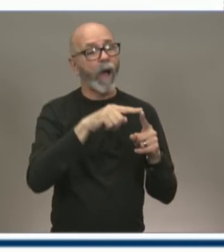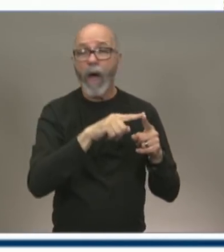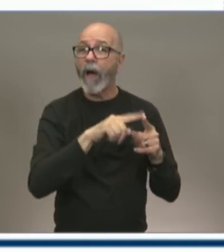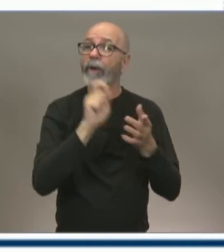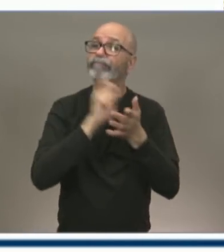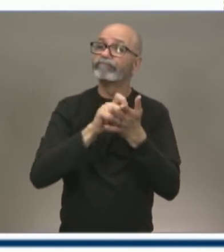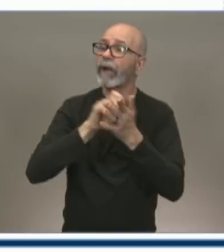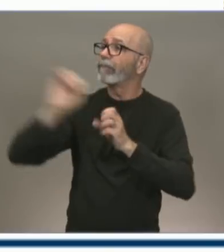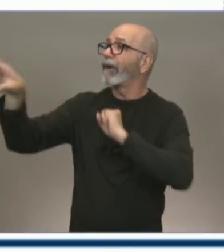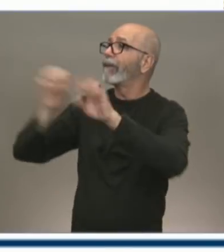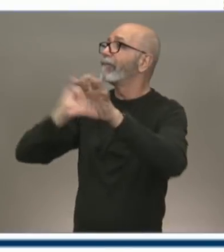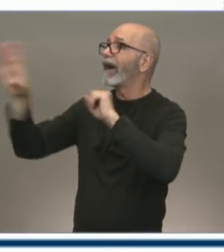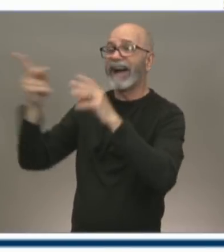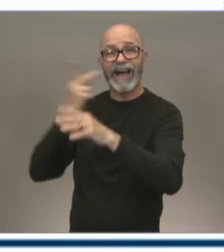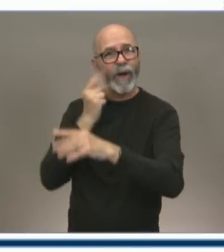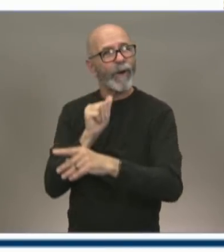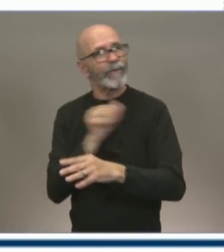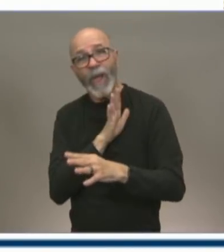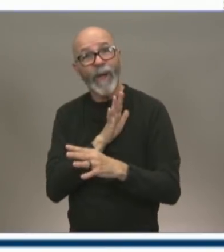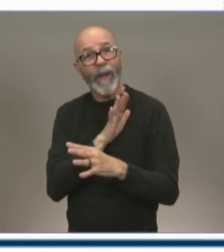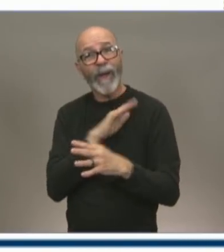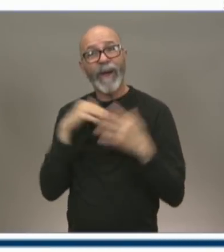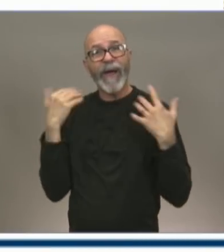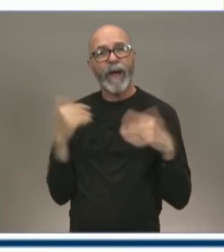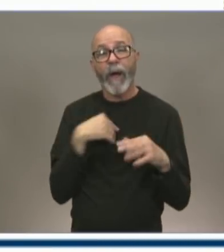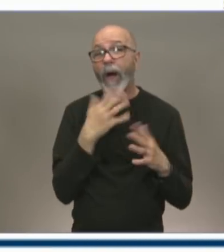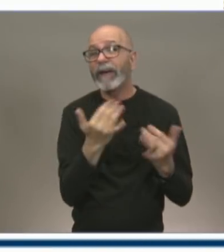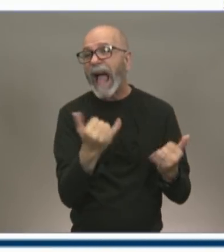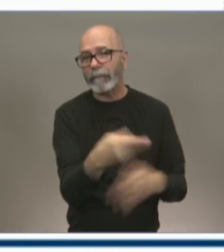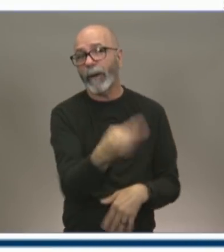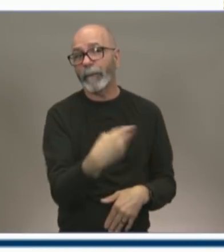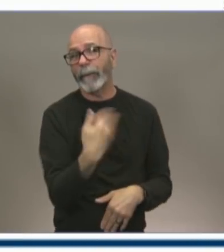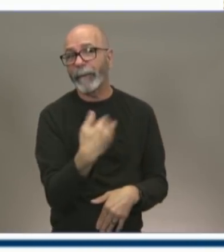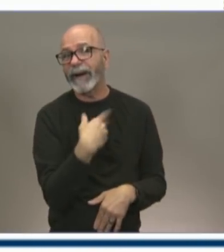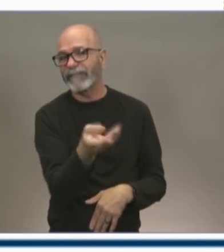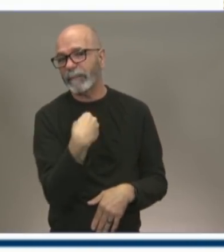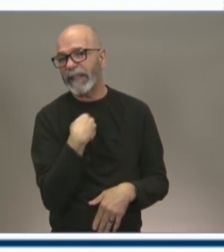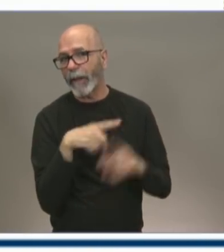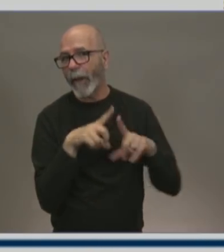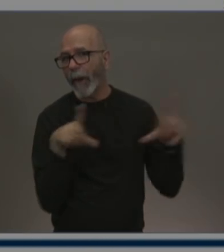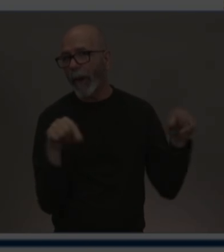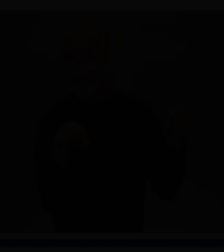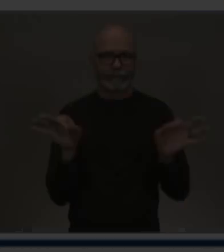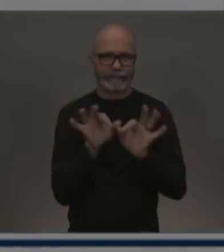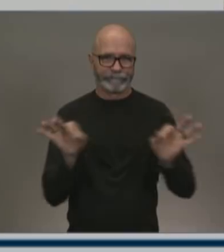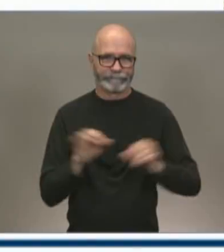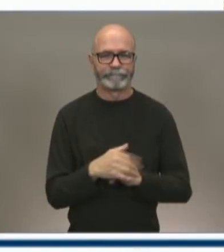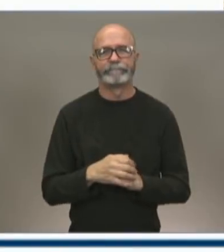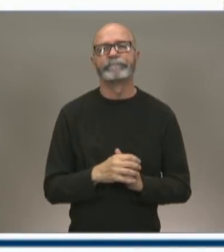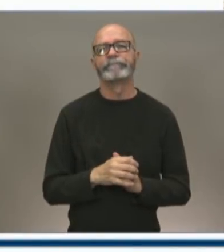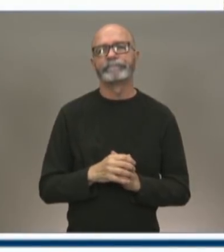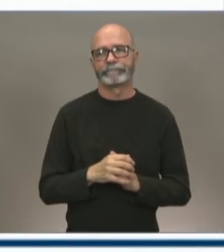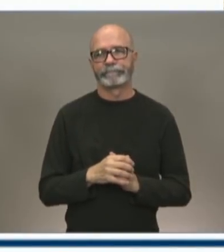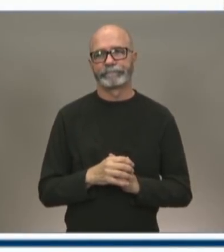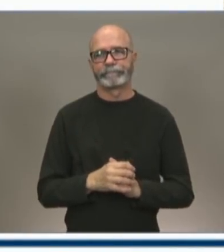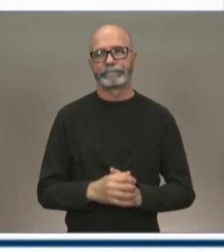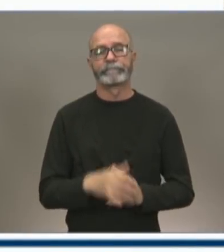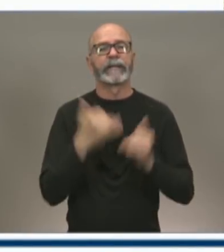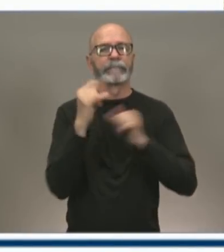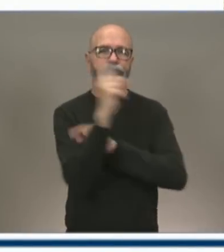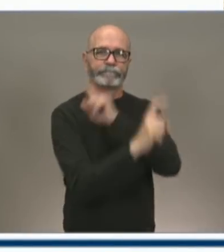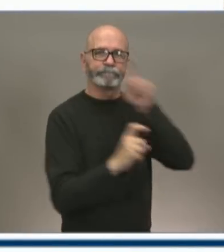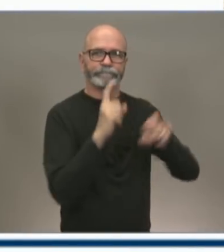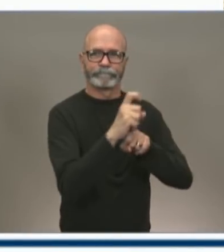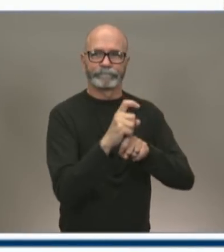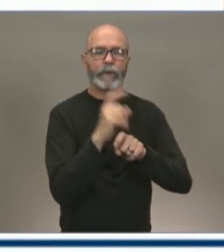So look forward to getting my next postcard. I've gotten a couple too. Yeah. We'll do one question and one follow-up in the amount of time